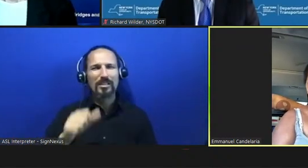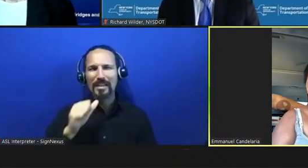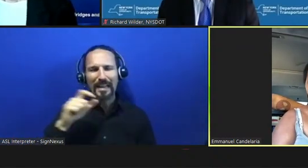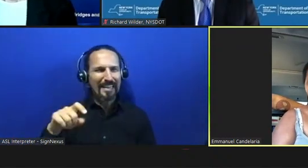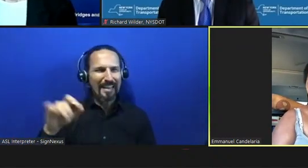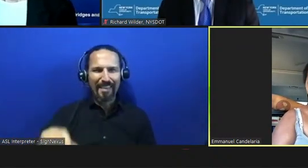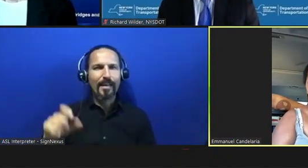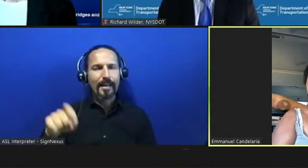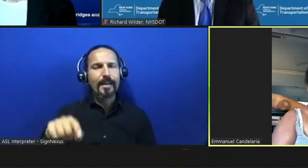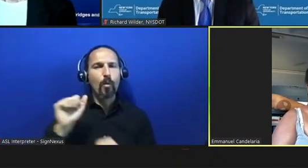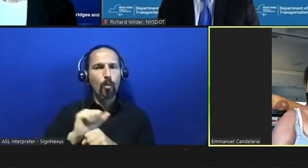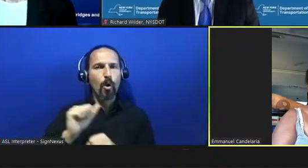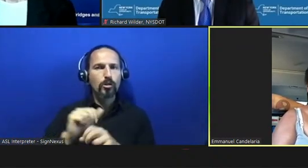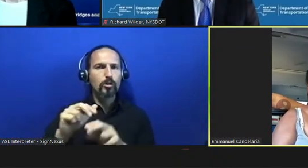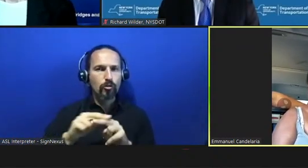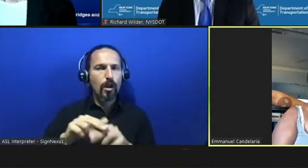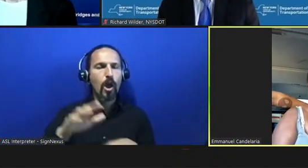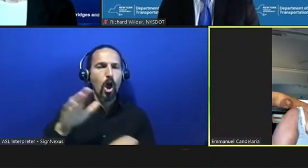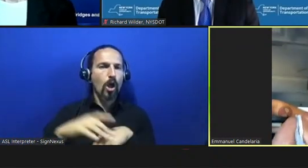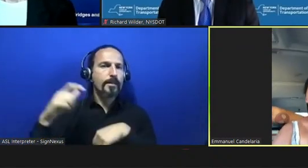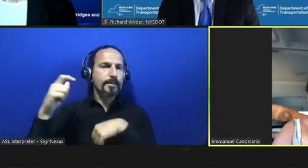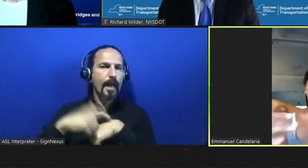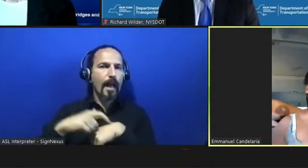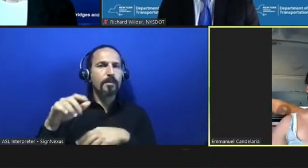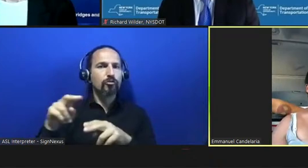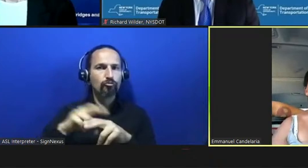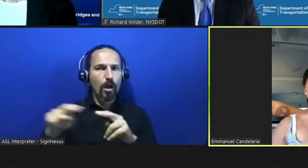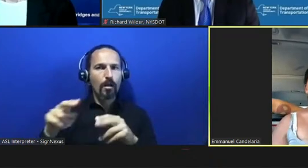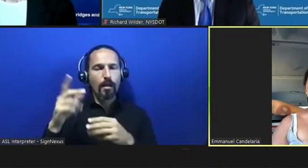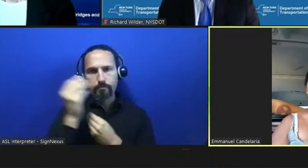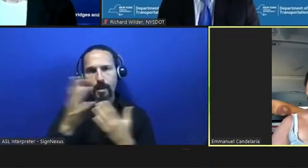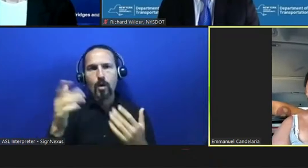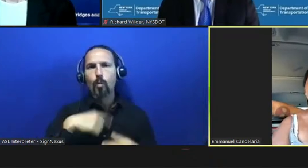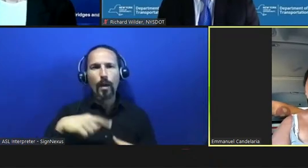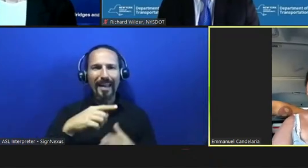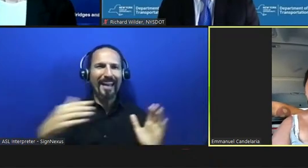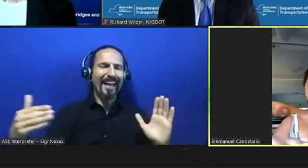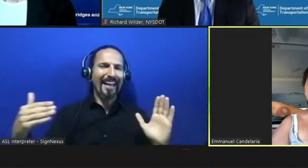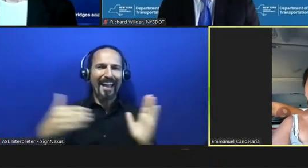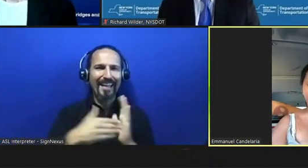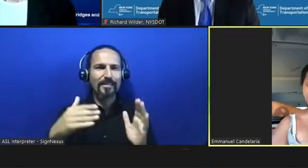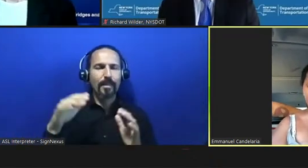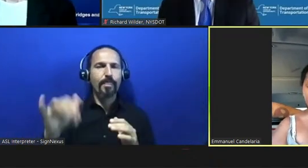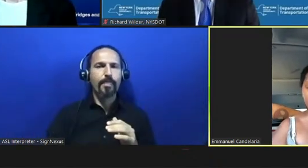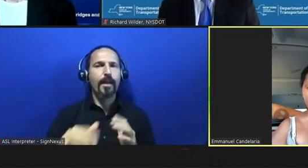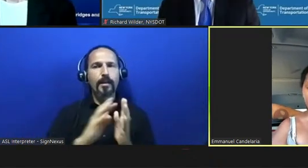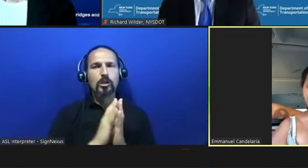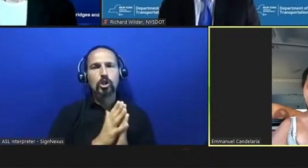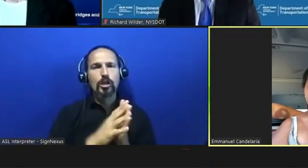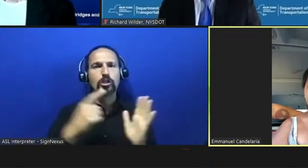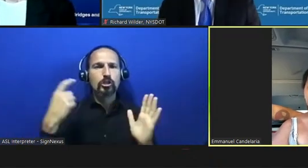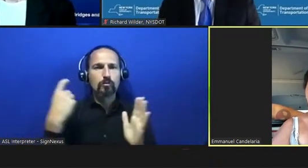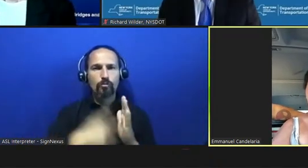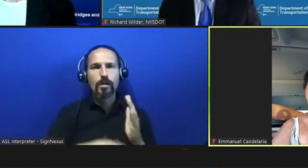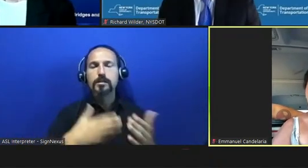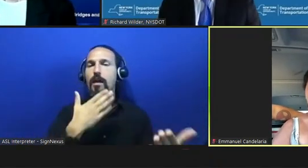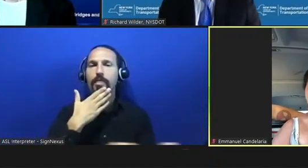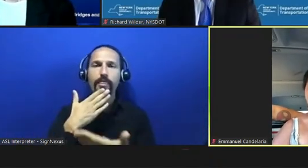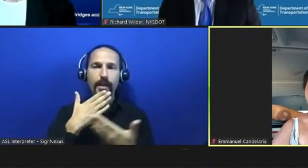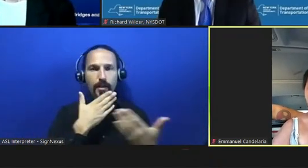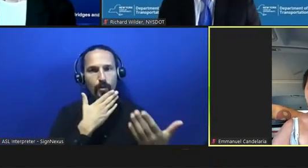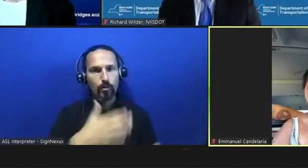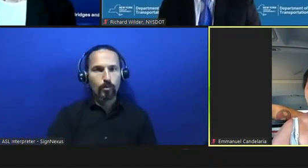stations we need working trains and on-time trains so I just want to say that we're against the congestion pricing thank